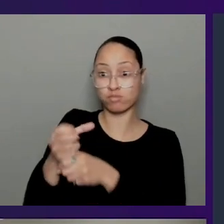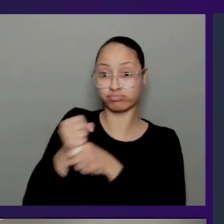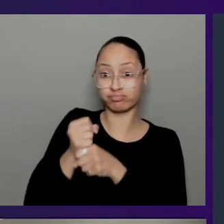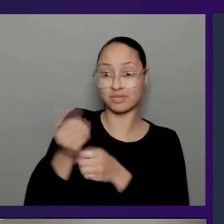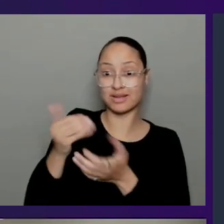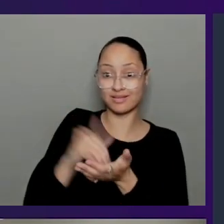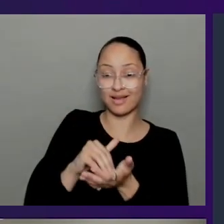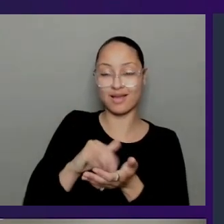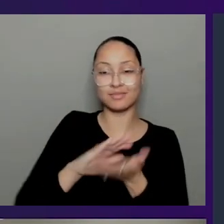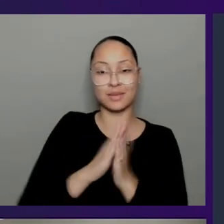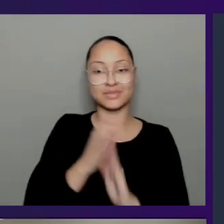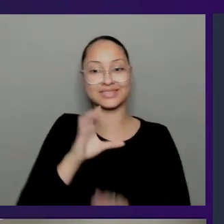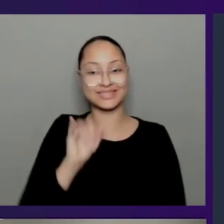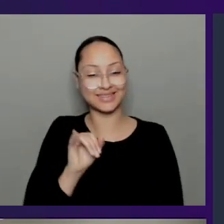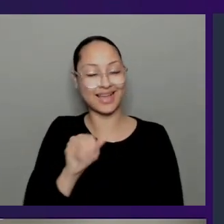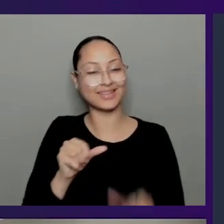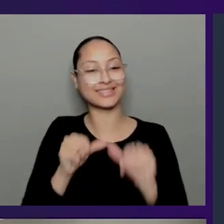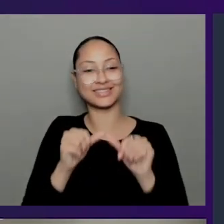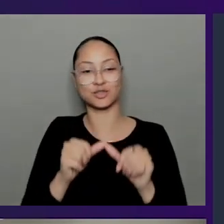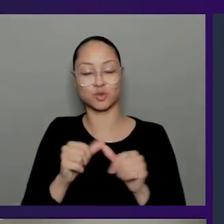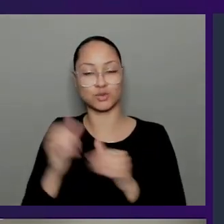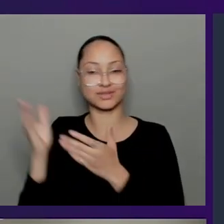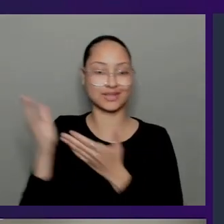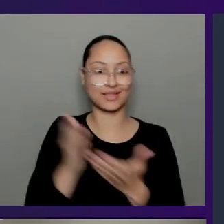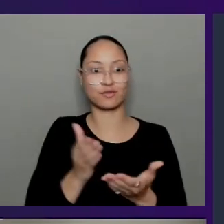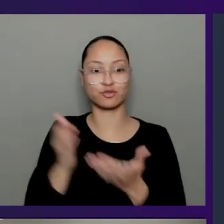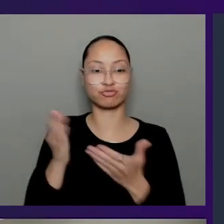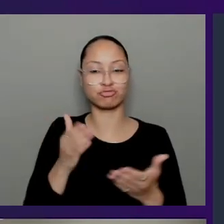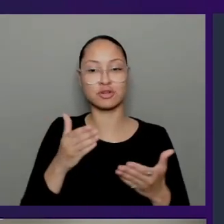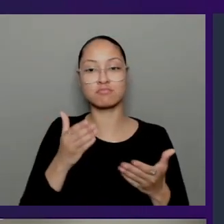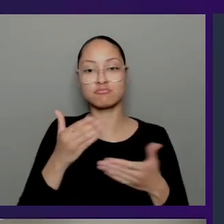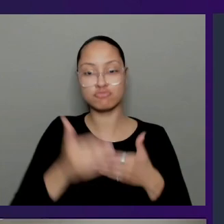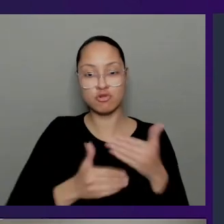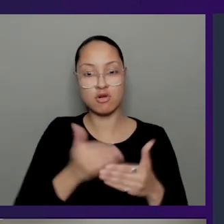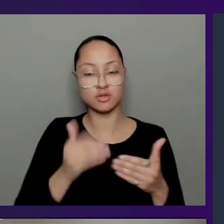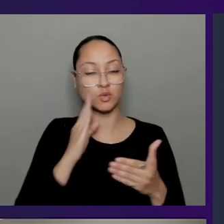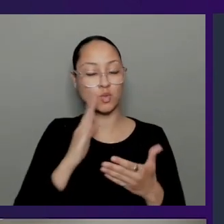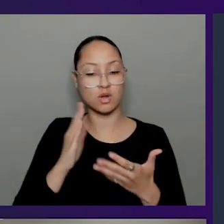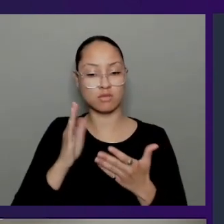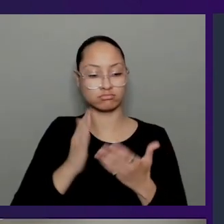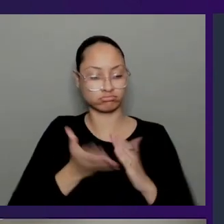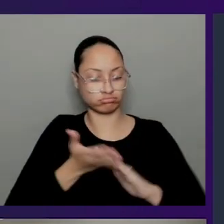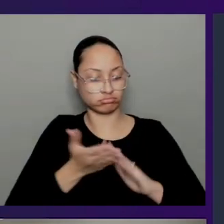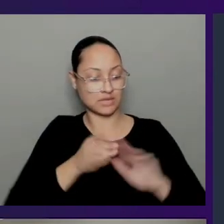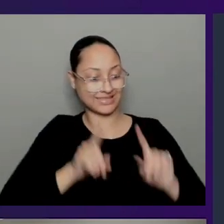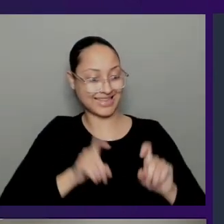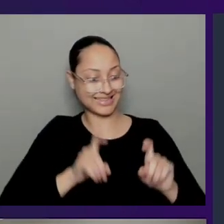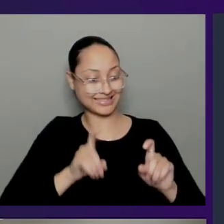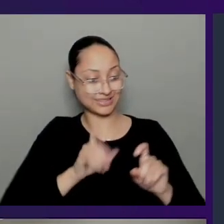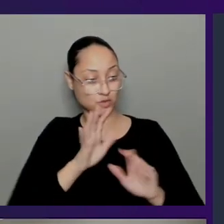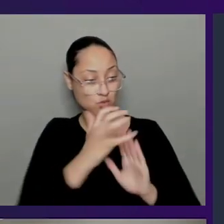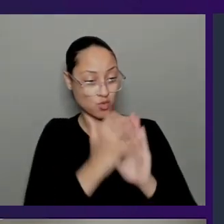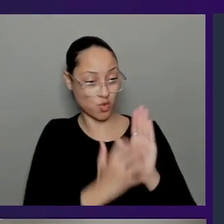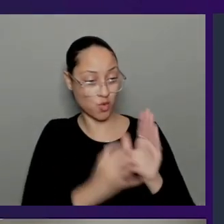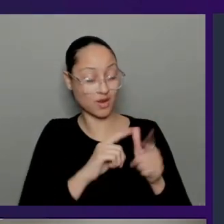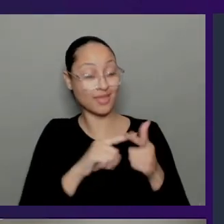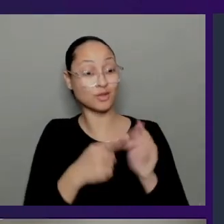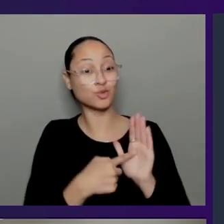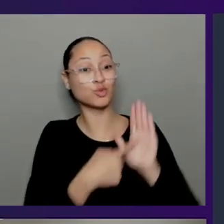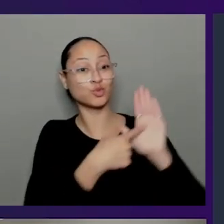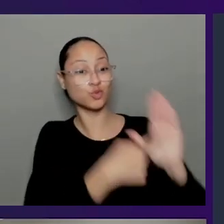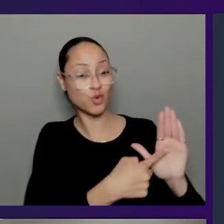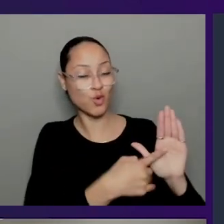integration, continuous delivery process that will run tests on your code and then show the change in a